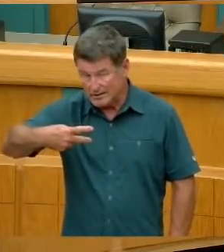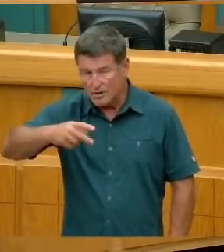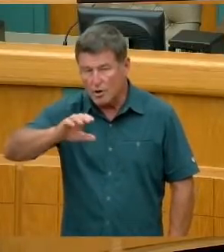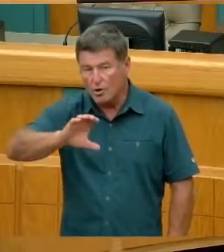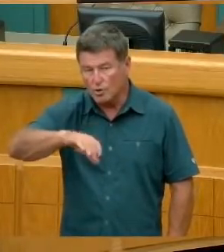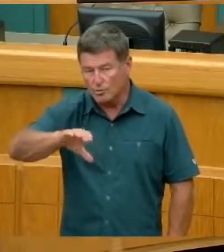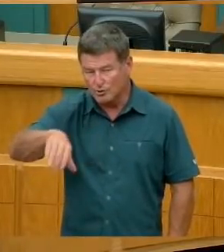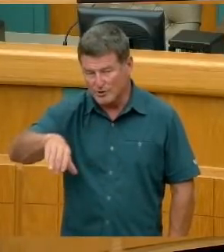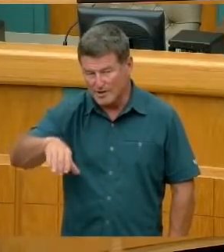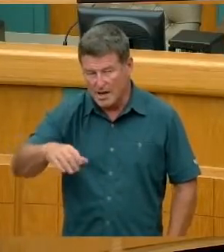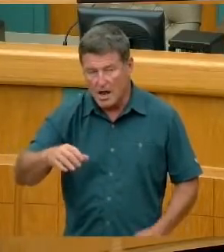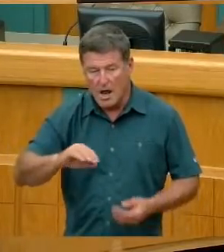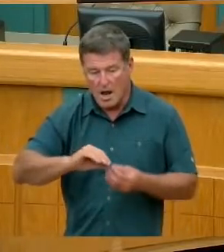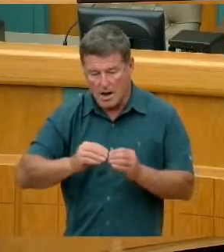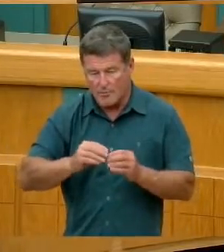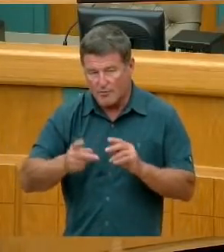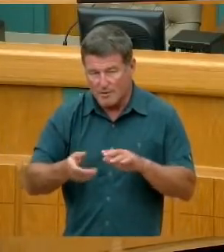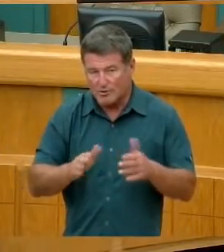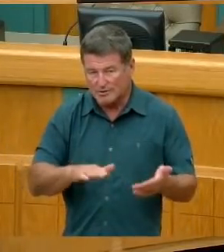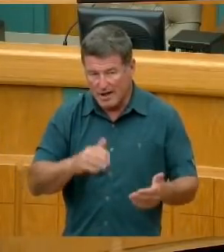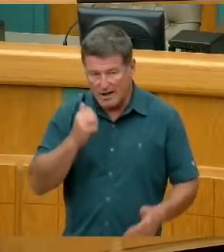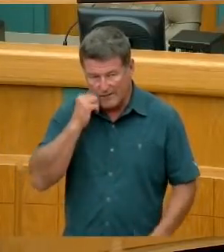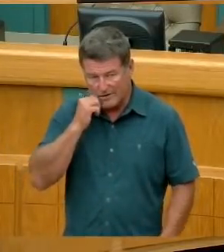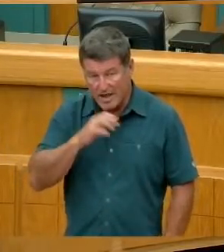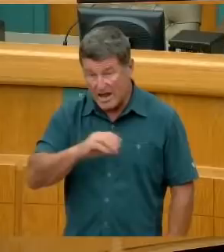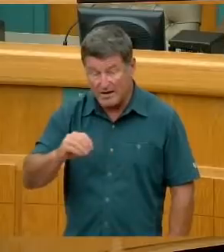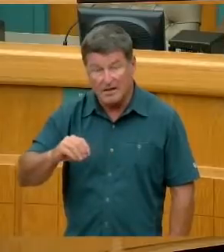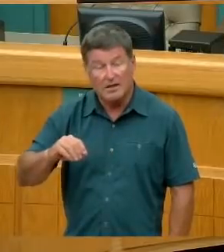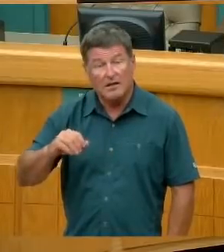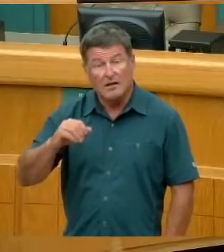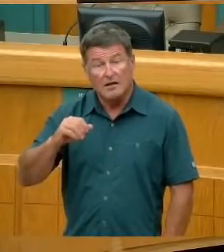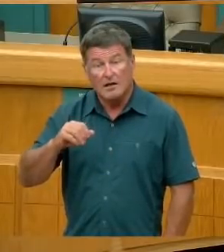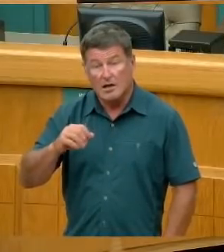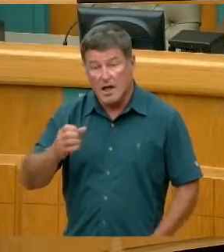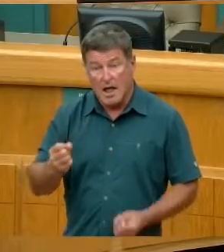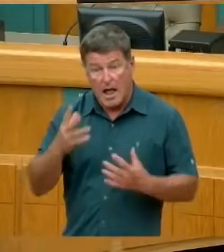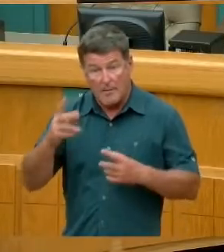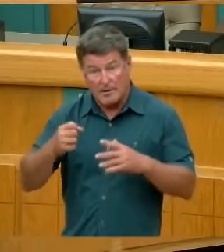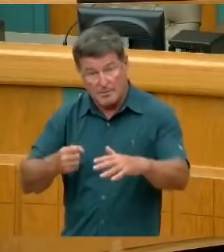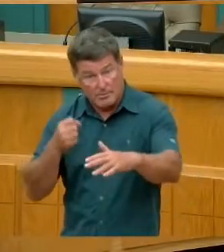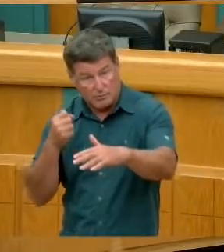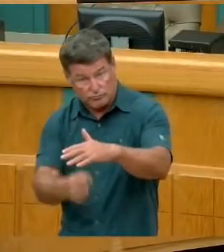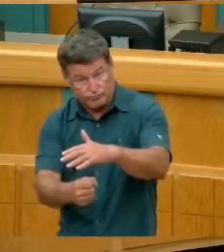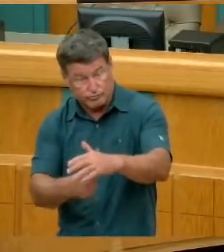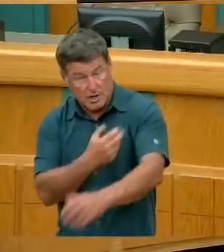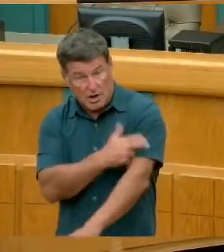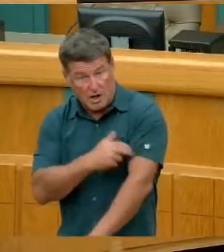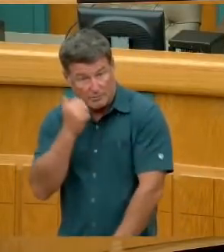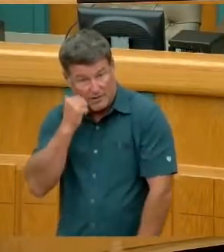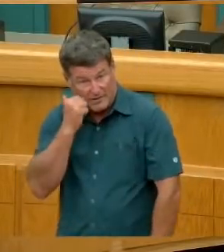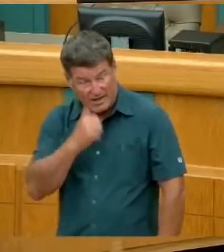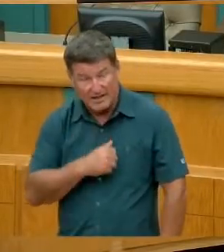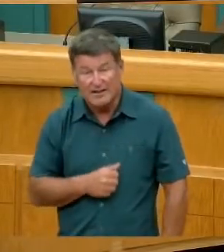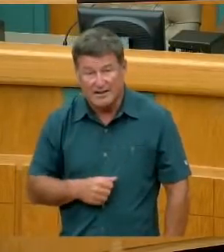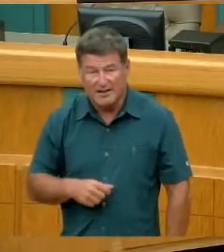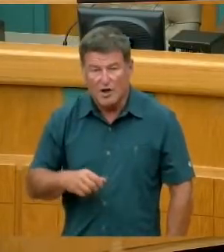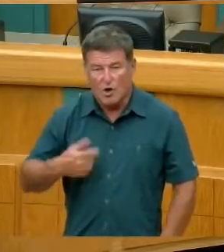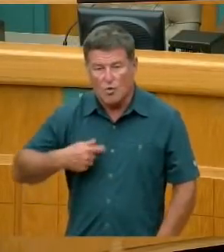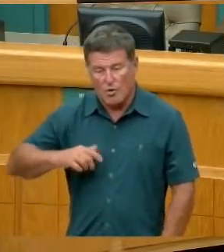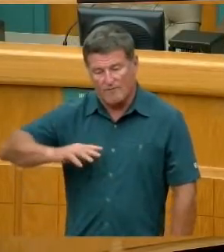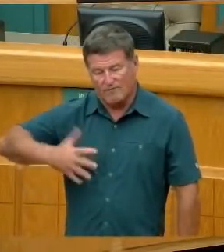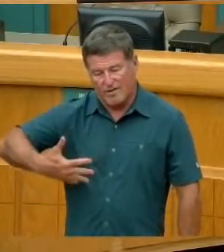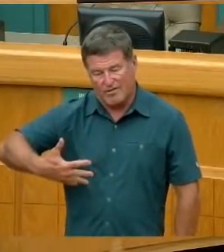number of fatalities. And then we're number 5 in daily hospitalizations per